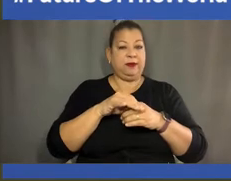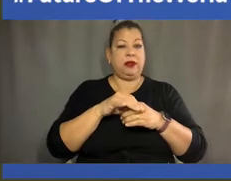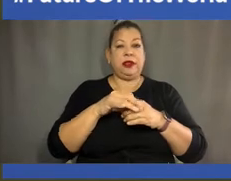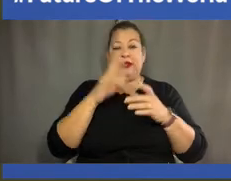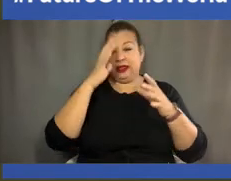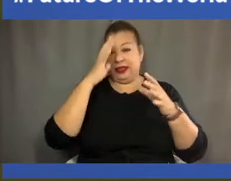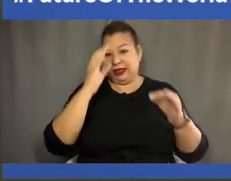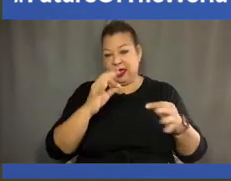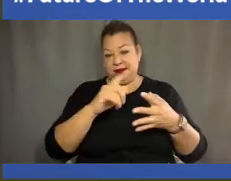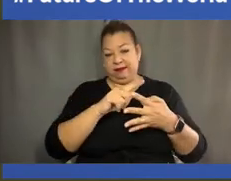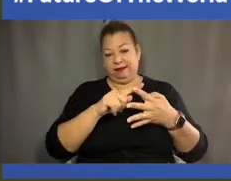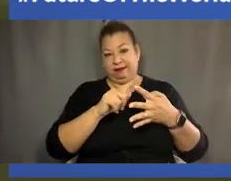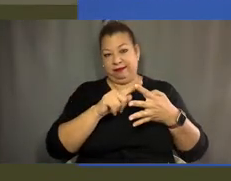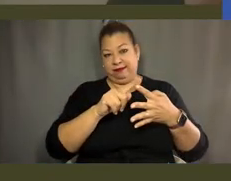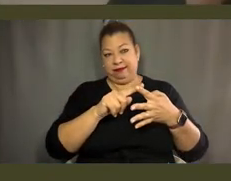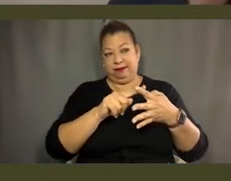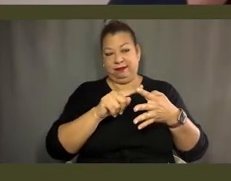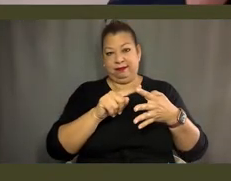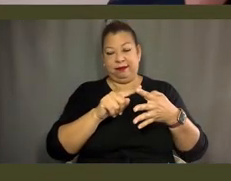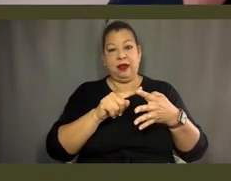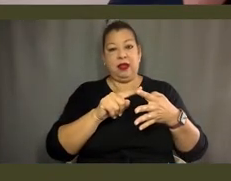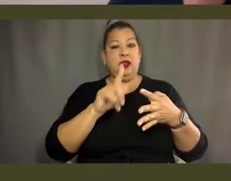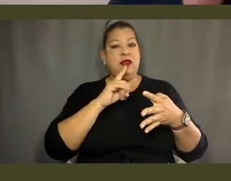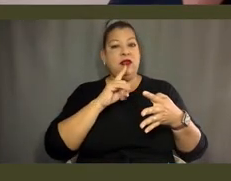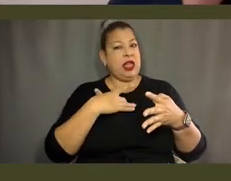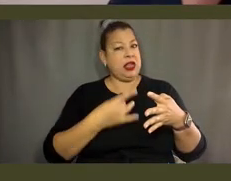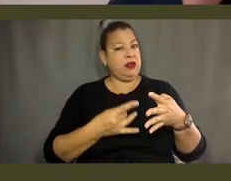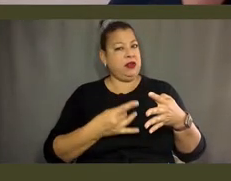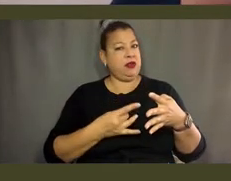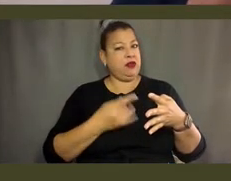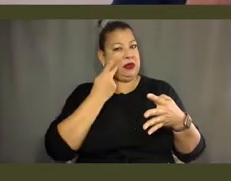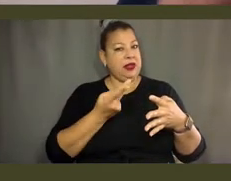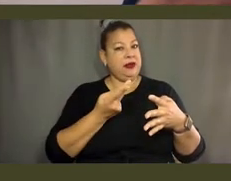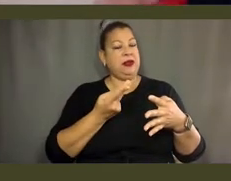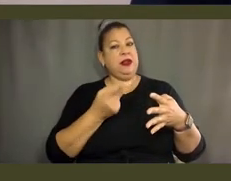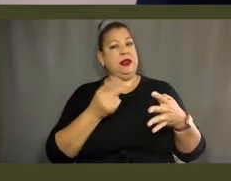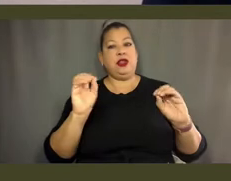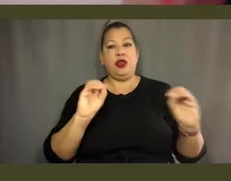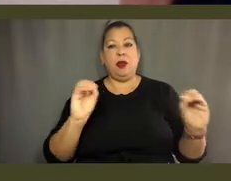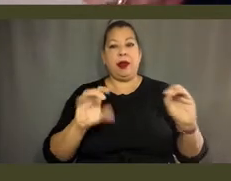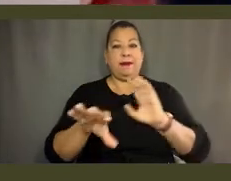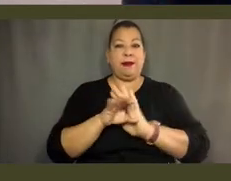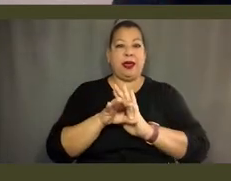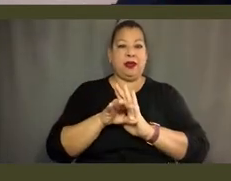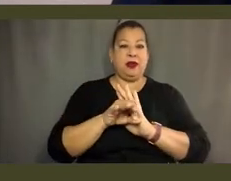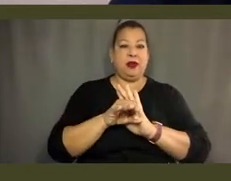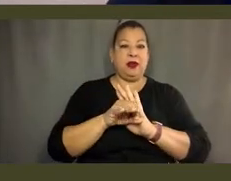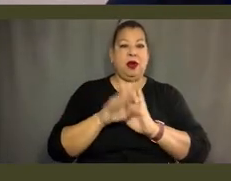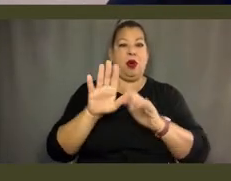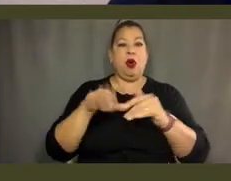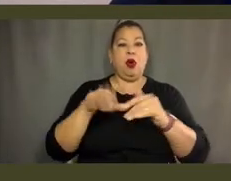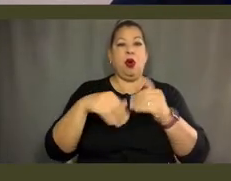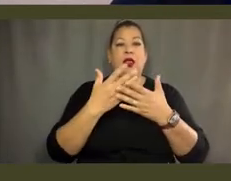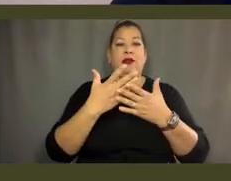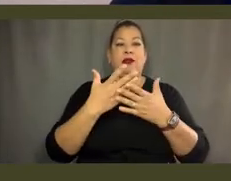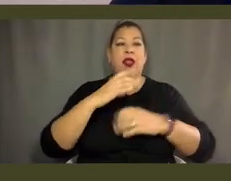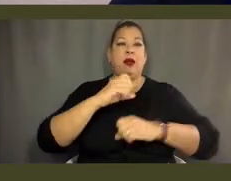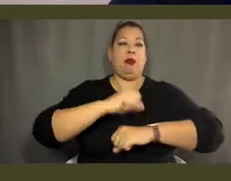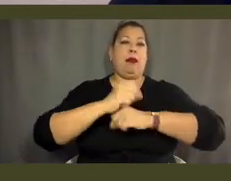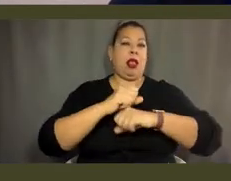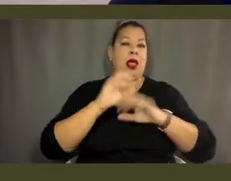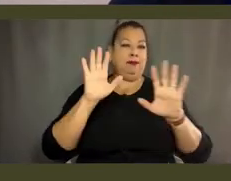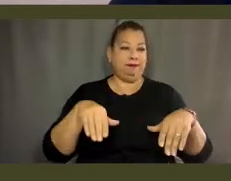good. It's actually interesting to see that no one has chosen all the blah, blah, blah. So it's actually perhaps more positive than